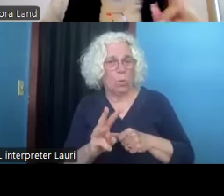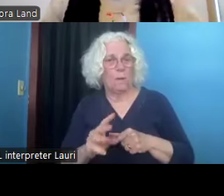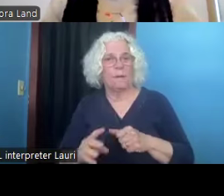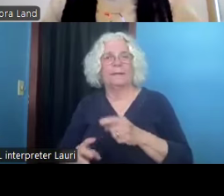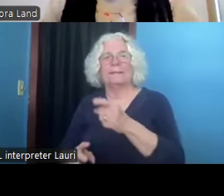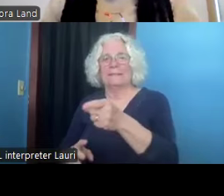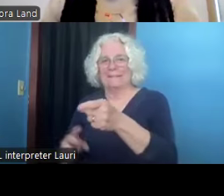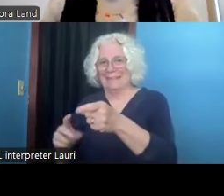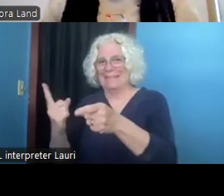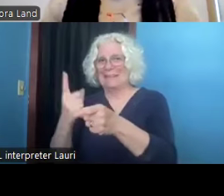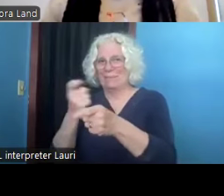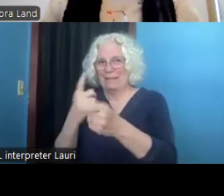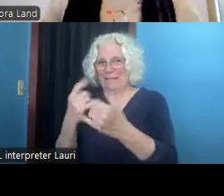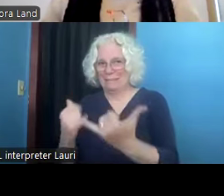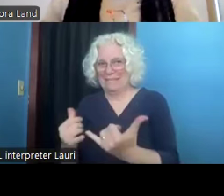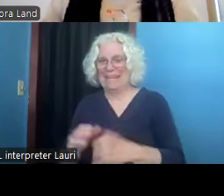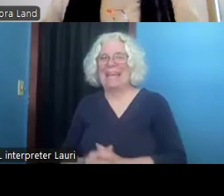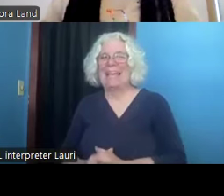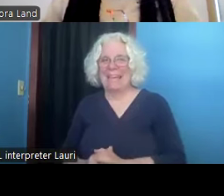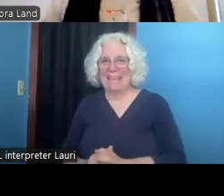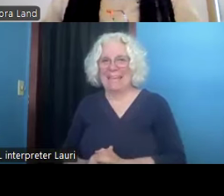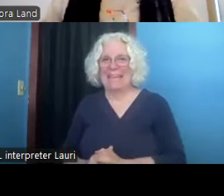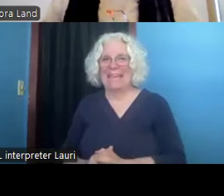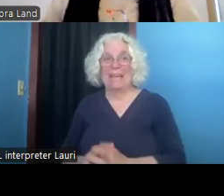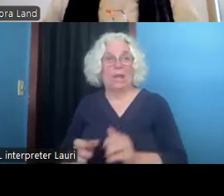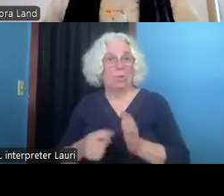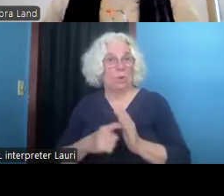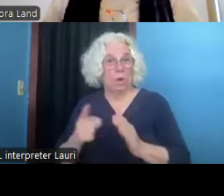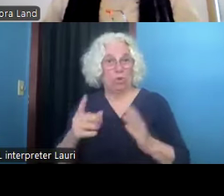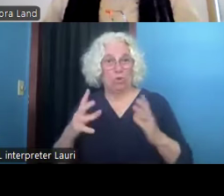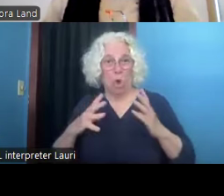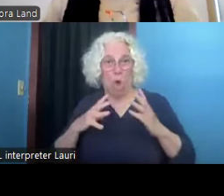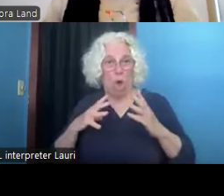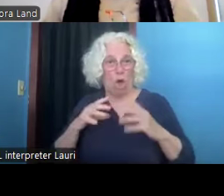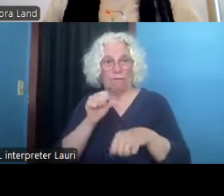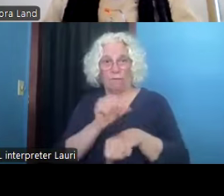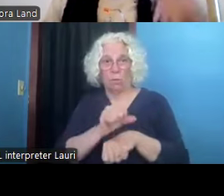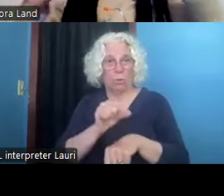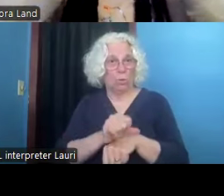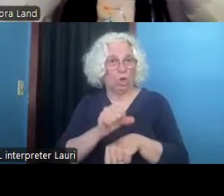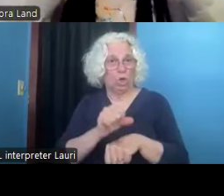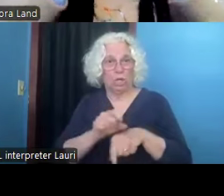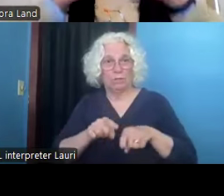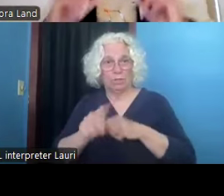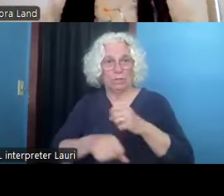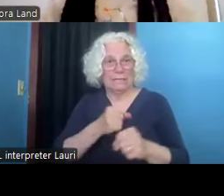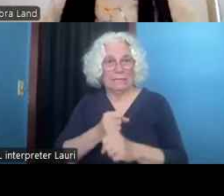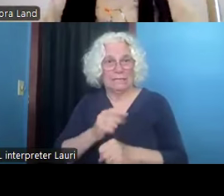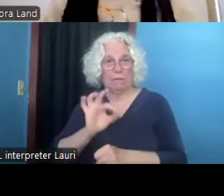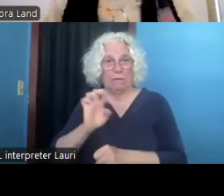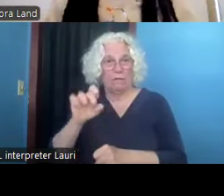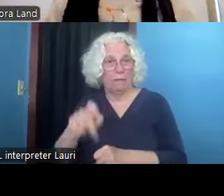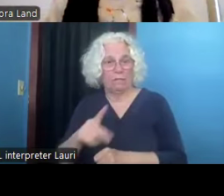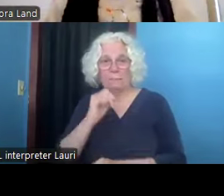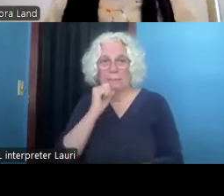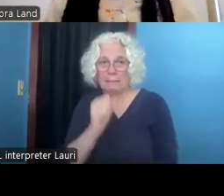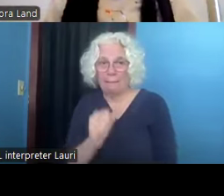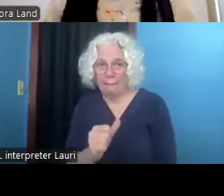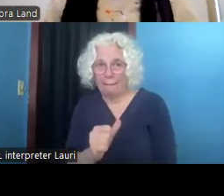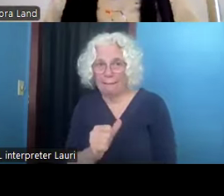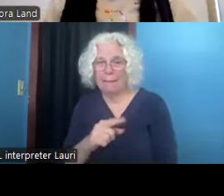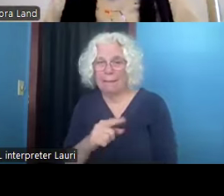question today in an inquiry call. It is not required for you to take time away to pursue a fellowship. However, it is up to